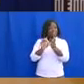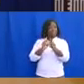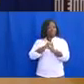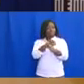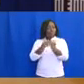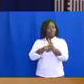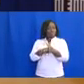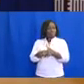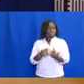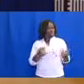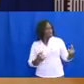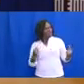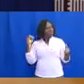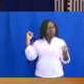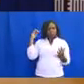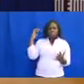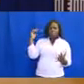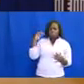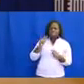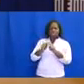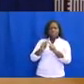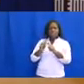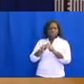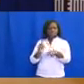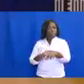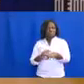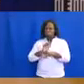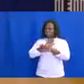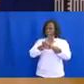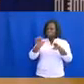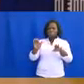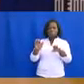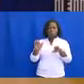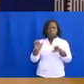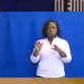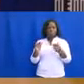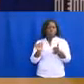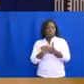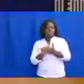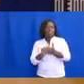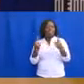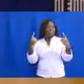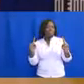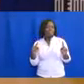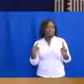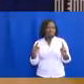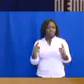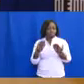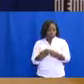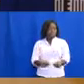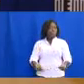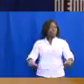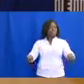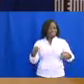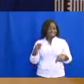I have stated on several occasions that there is no one-size-fits-all approach to the resolution